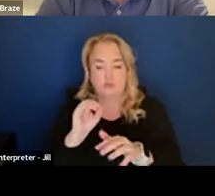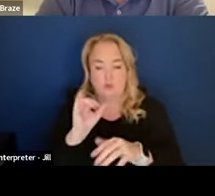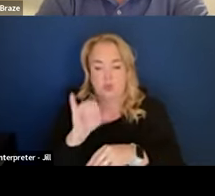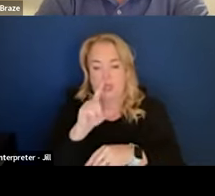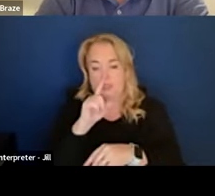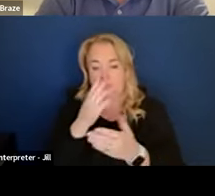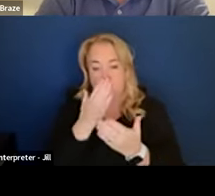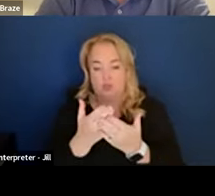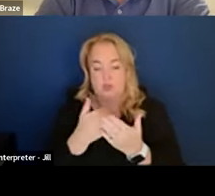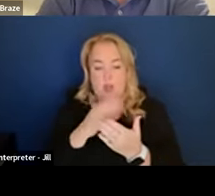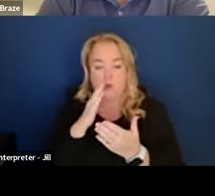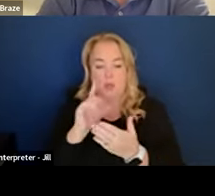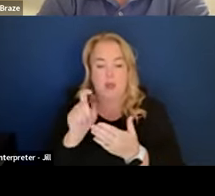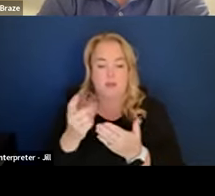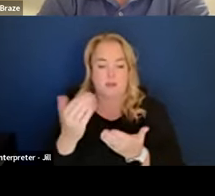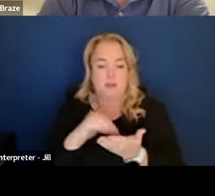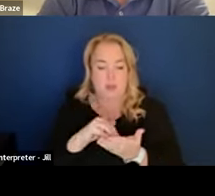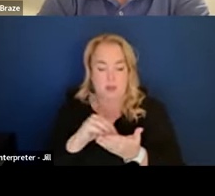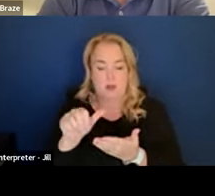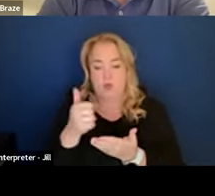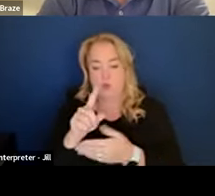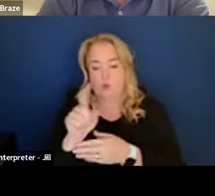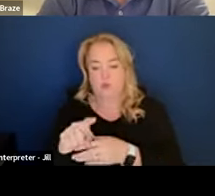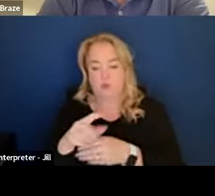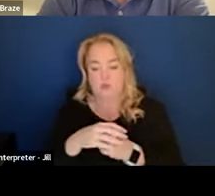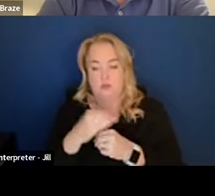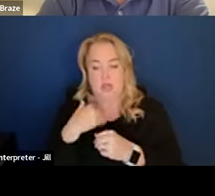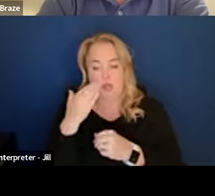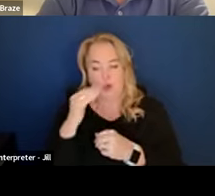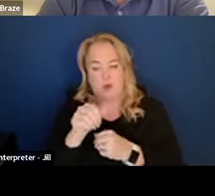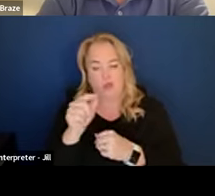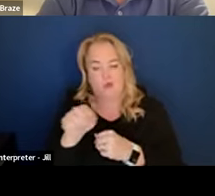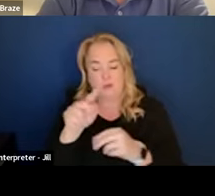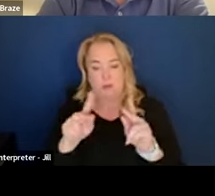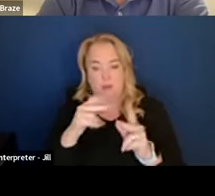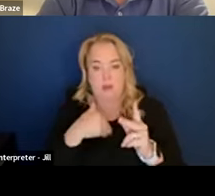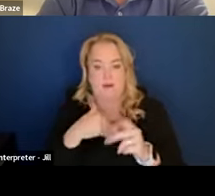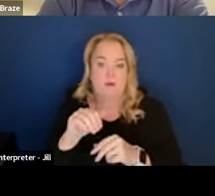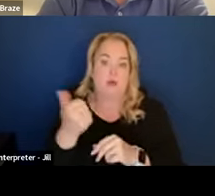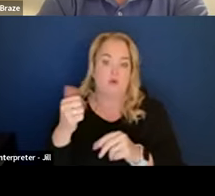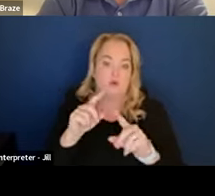that's good. I'll ask one other question and then we'll see. I know the others might have some other questions.